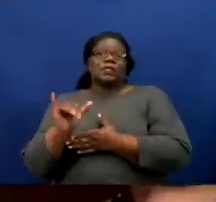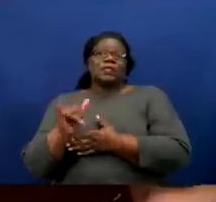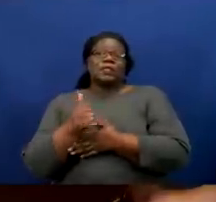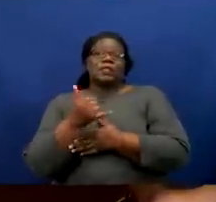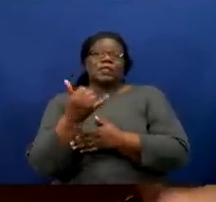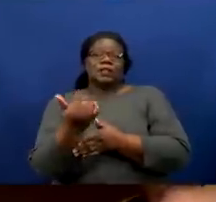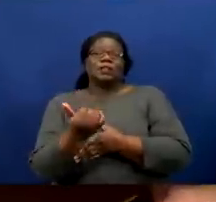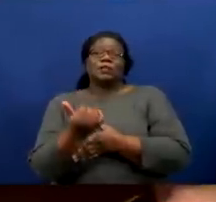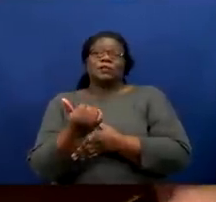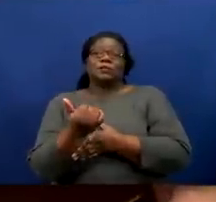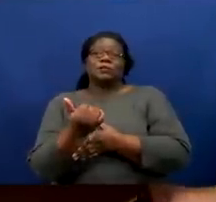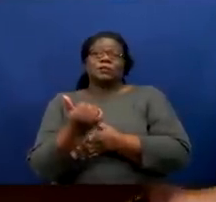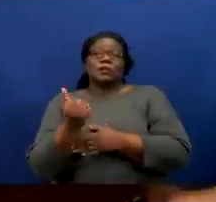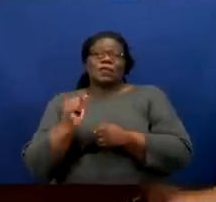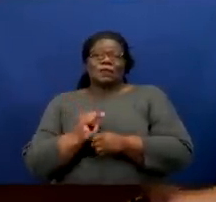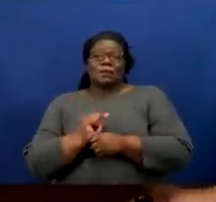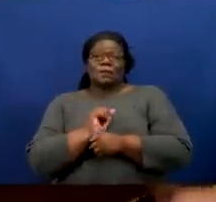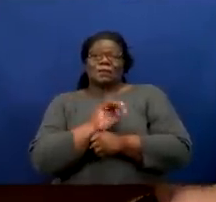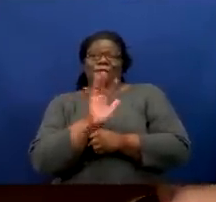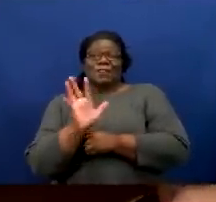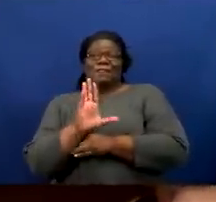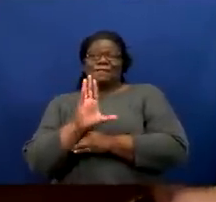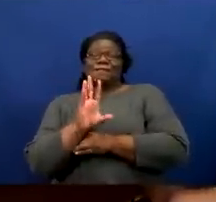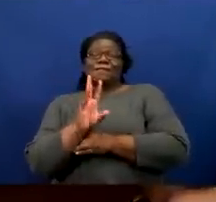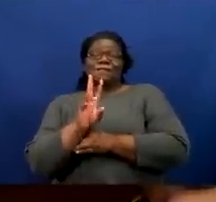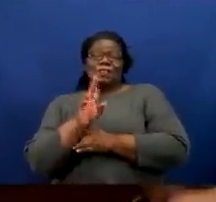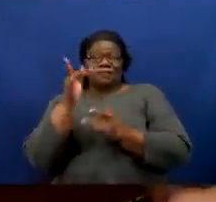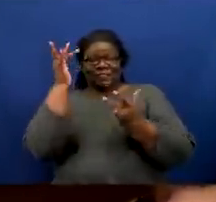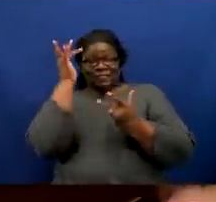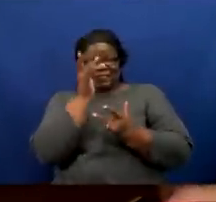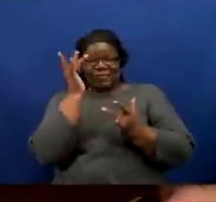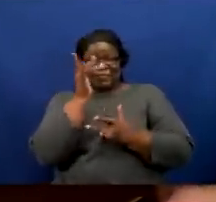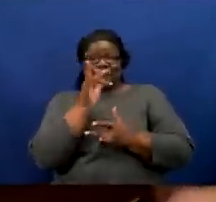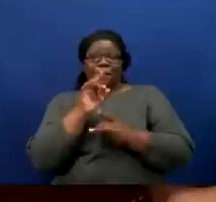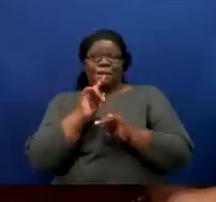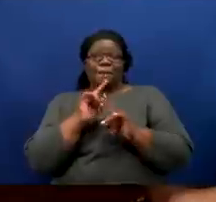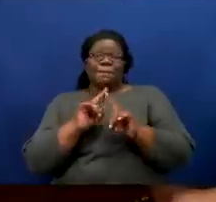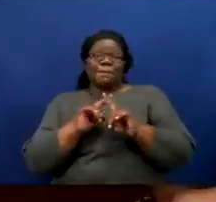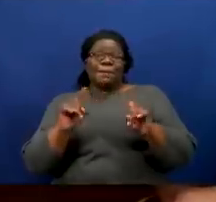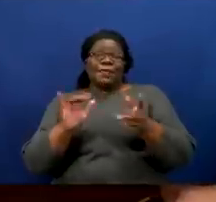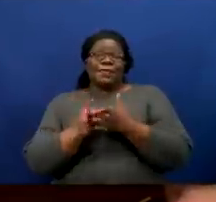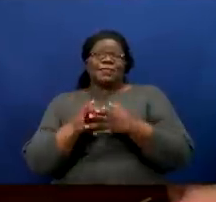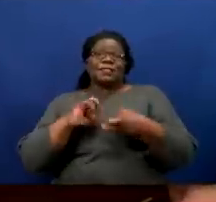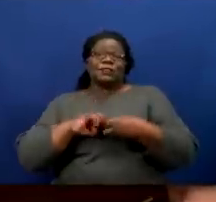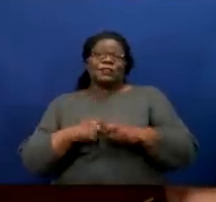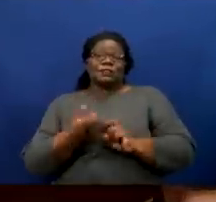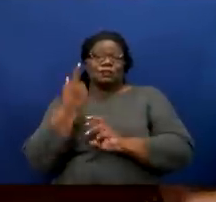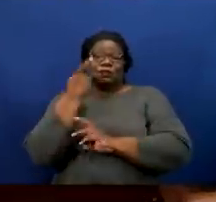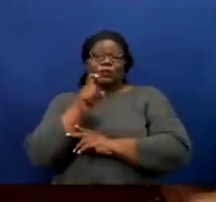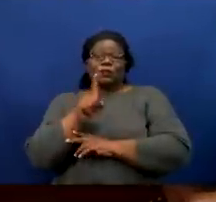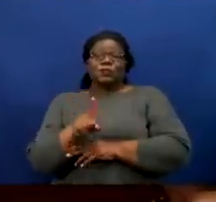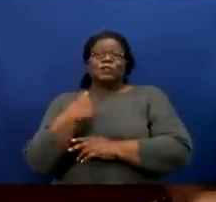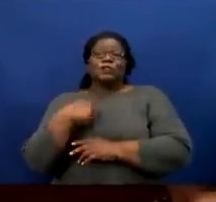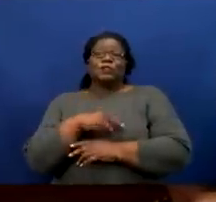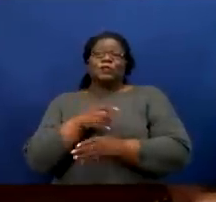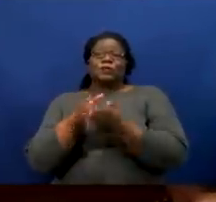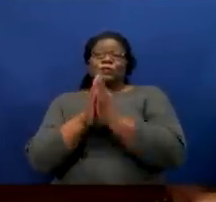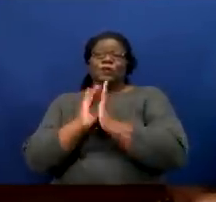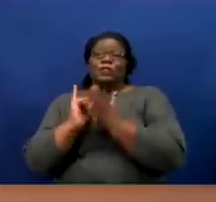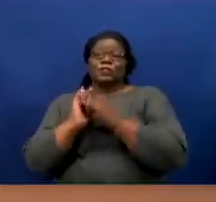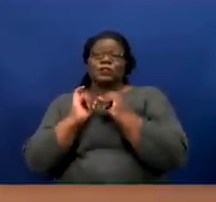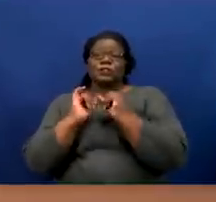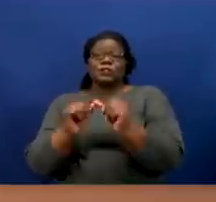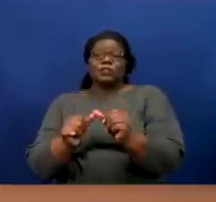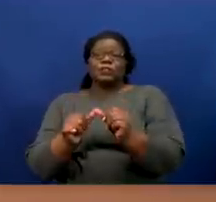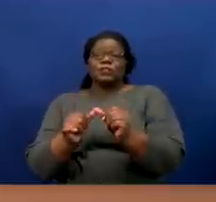strand of the COVID-19 virus, God, but not even that is too hard for you. And so we ask that you will continue to